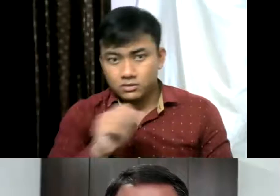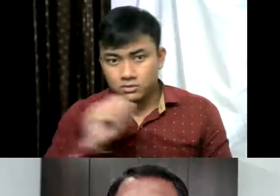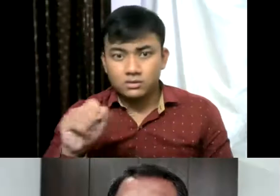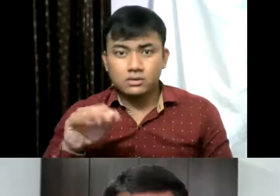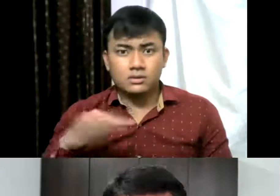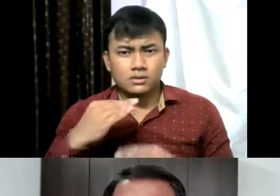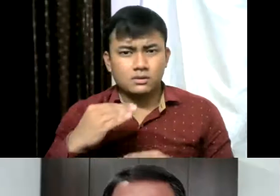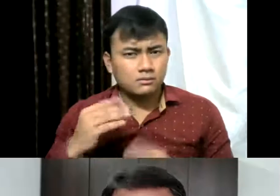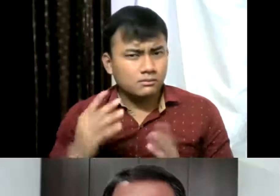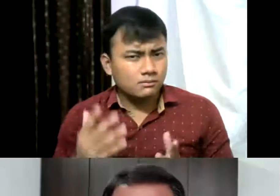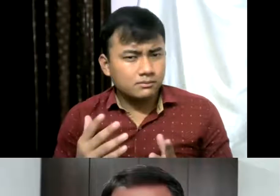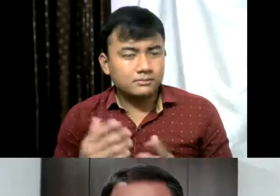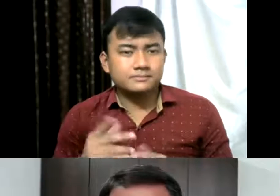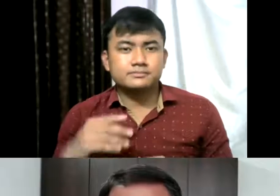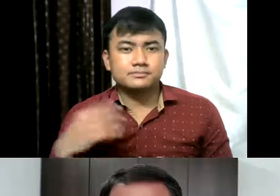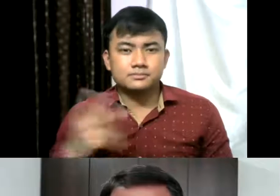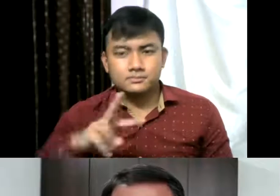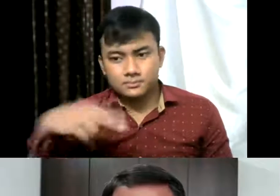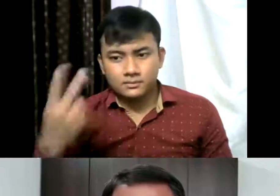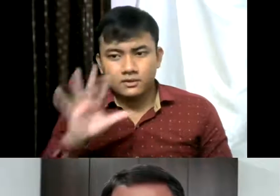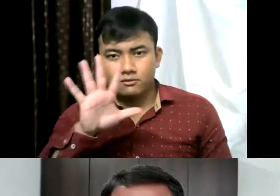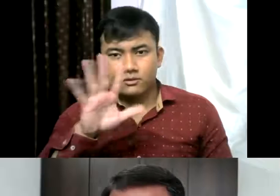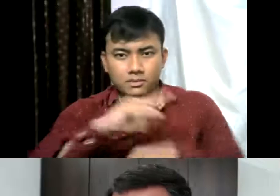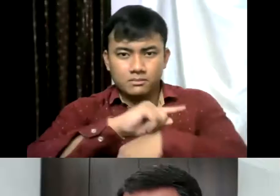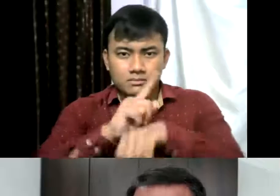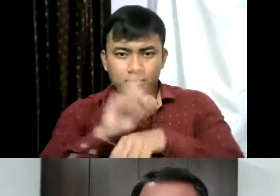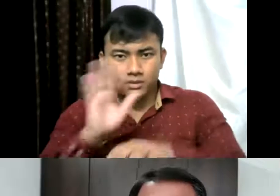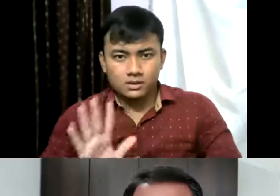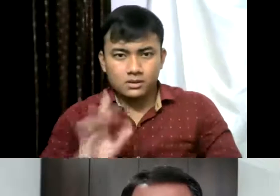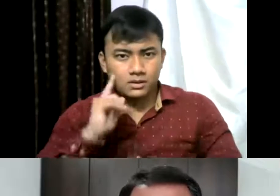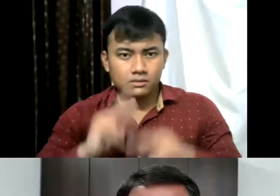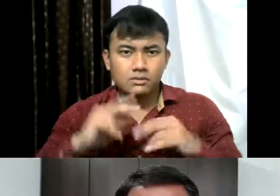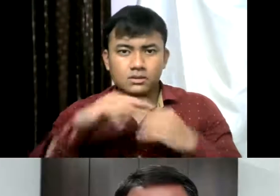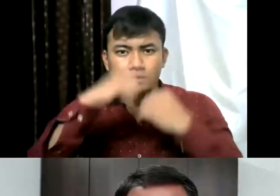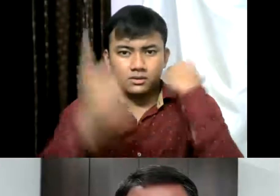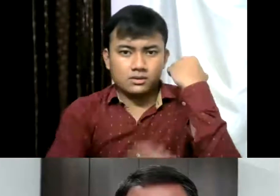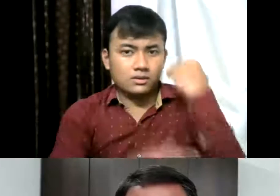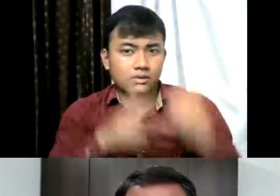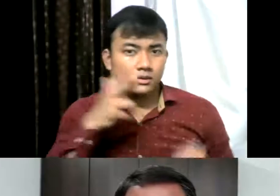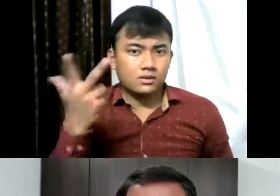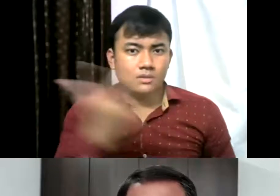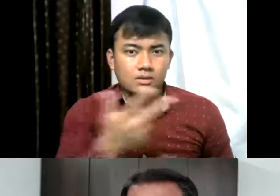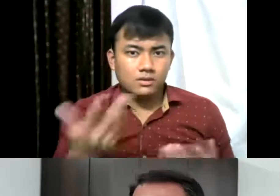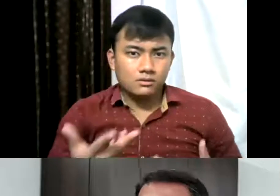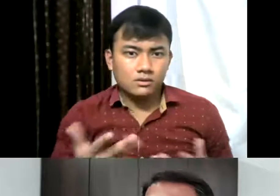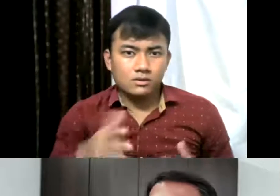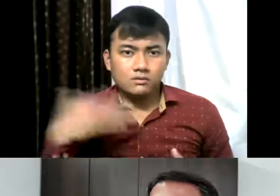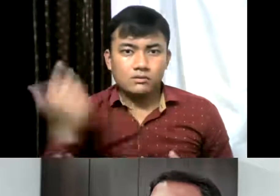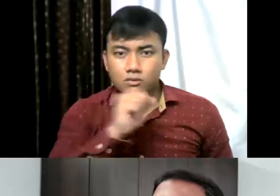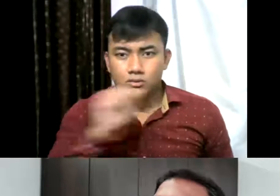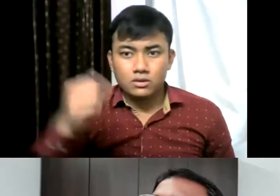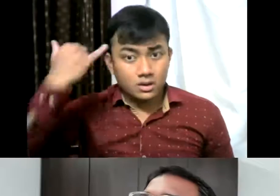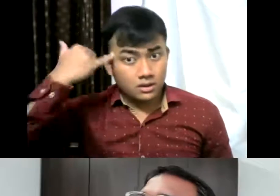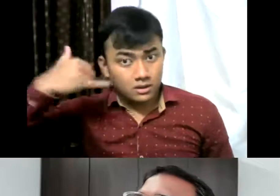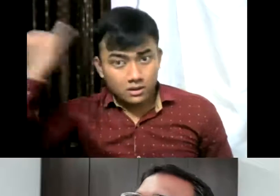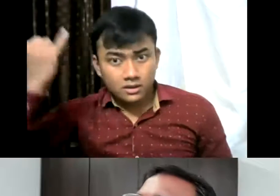No. We have another 5 minutes, and like I thought it'd be interesting if we end by saying what would be our ideal